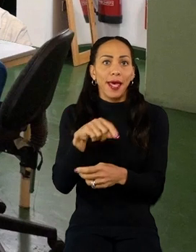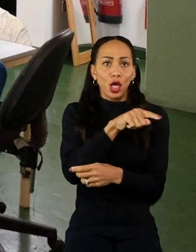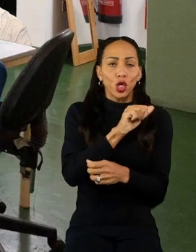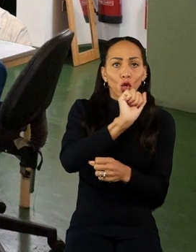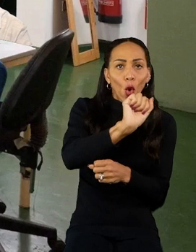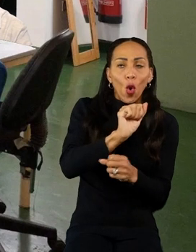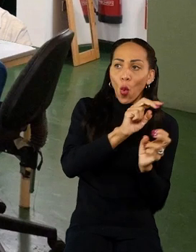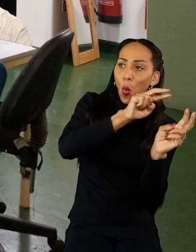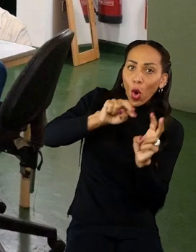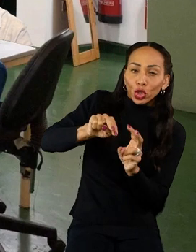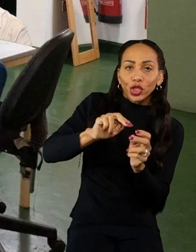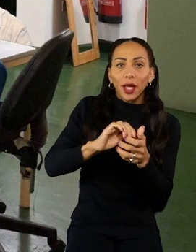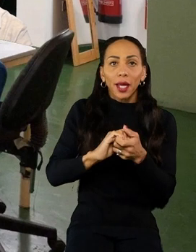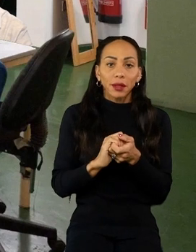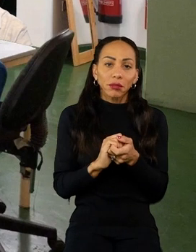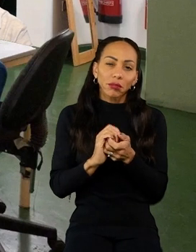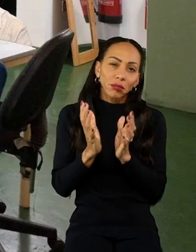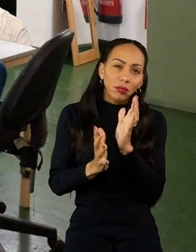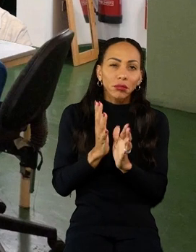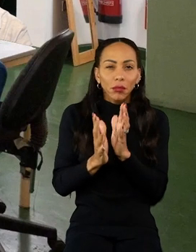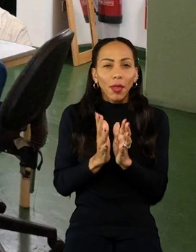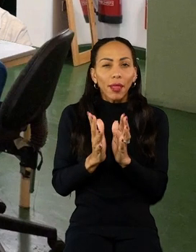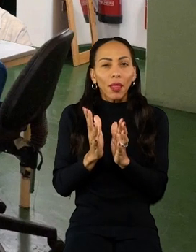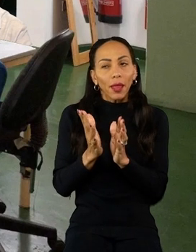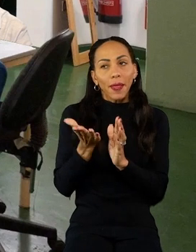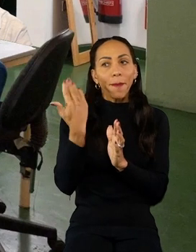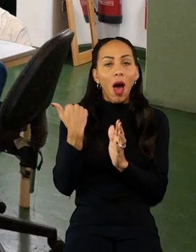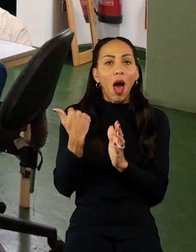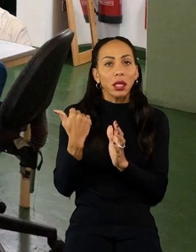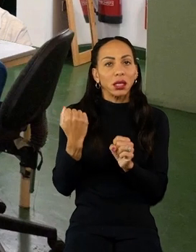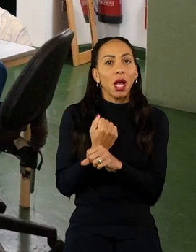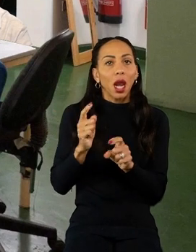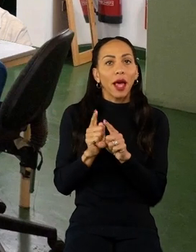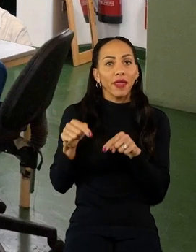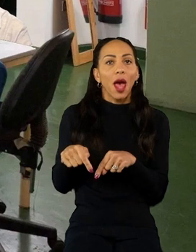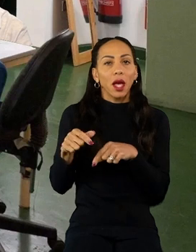You know, you could be you might be your performers are actually in there doing stuff and you're watching.